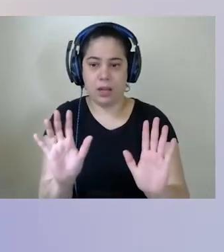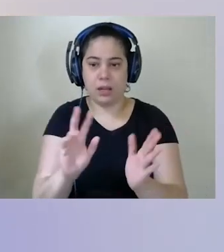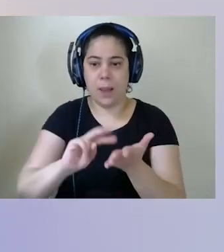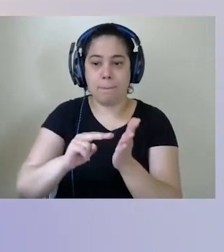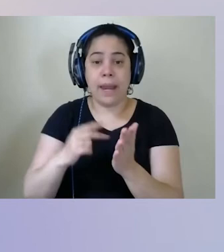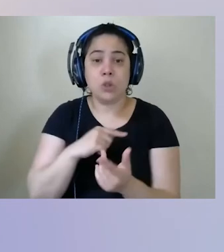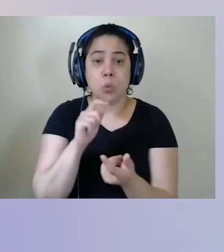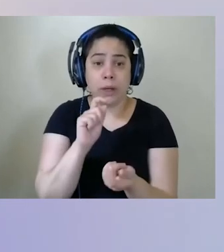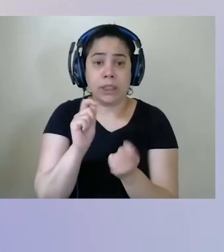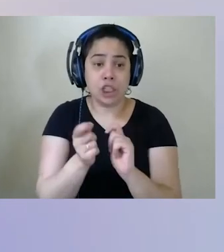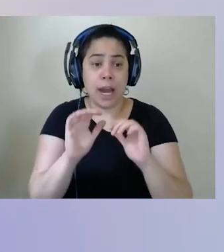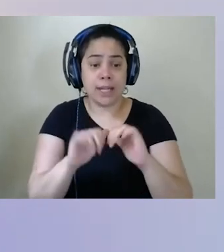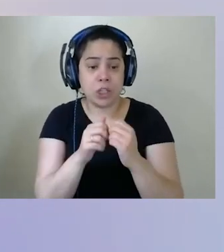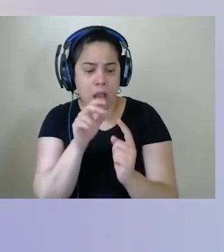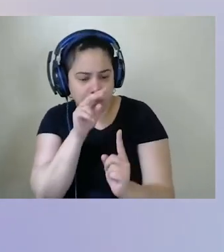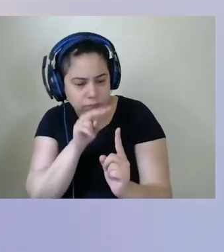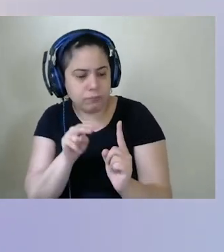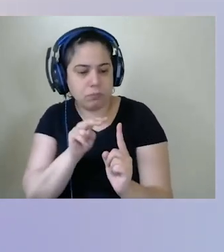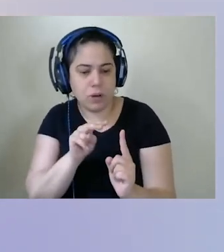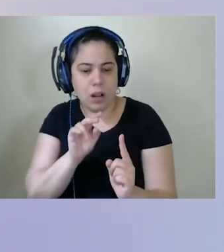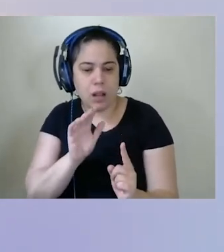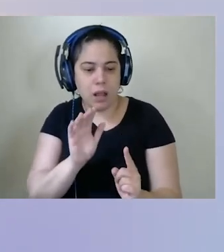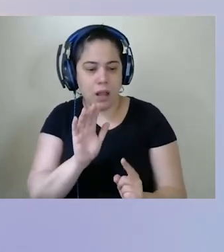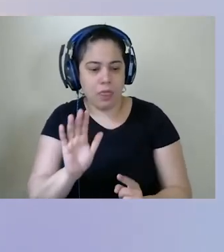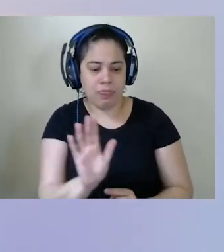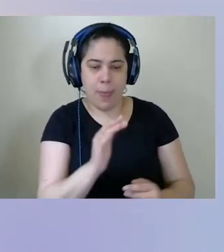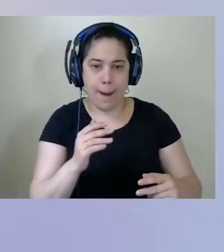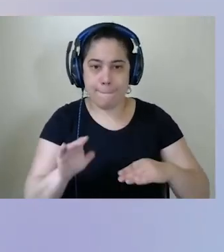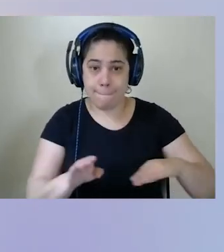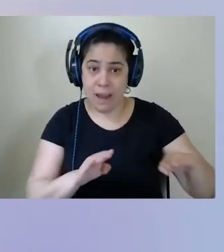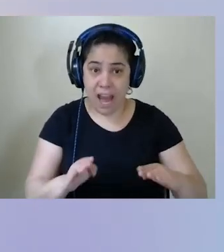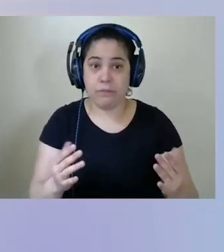interpret these behaviors. I will now meet them